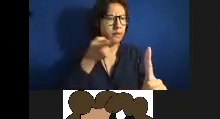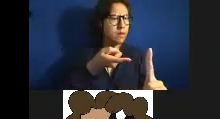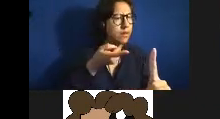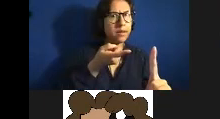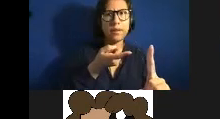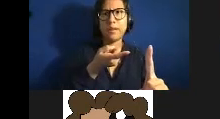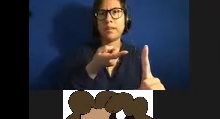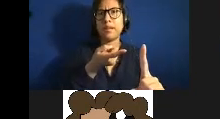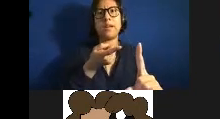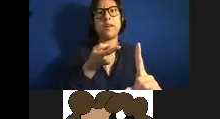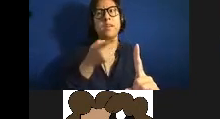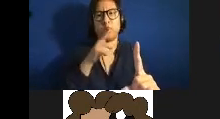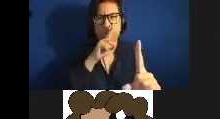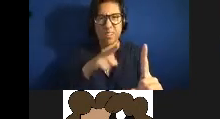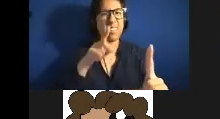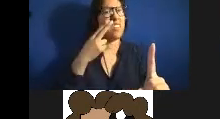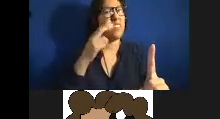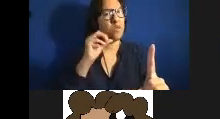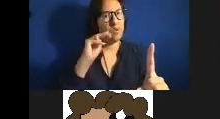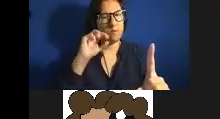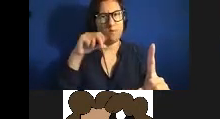he was deeply homophobic, and he had